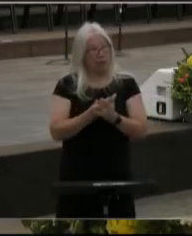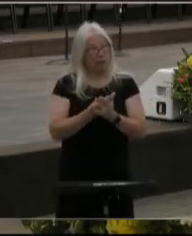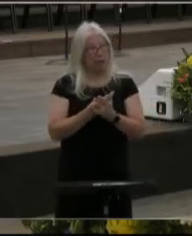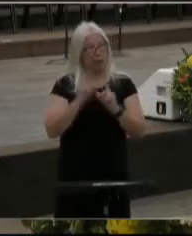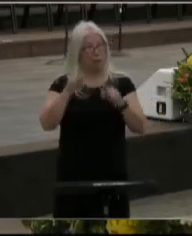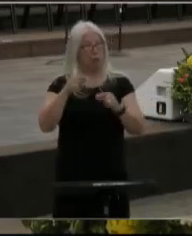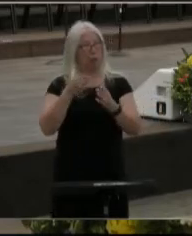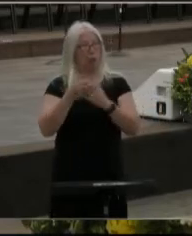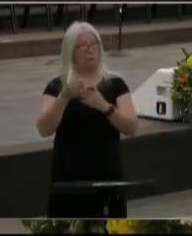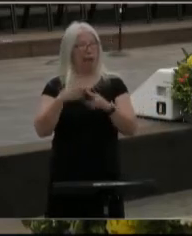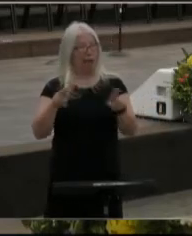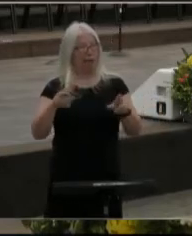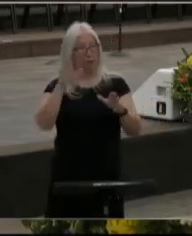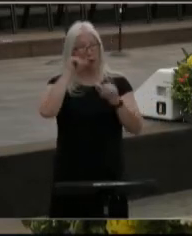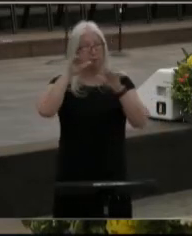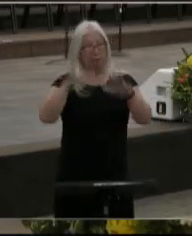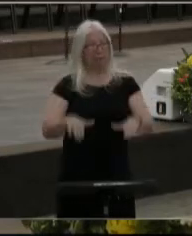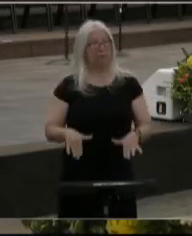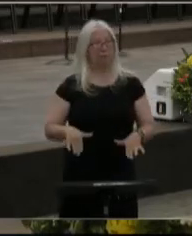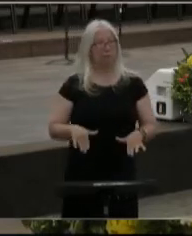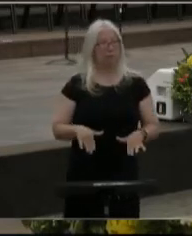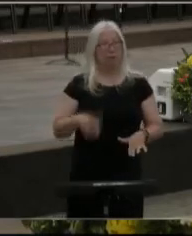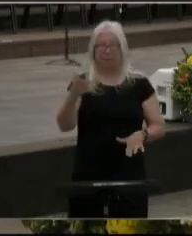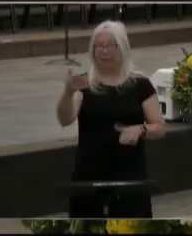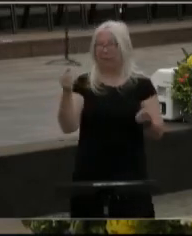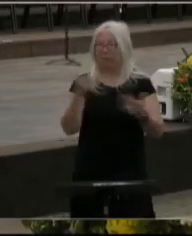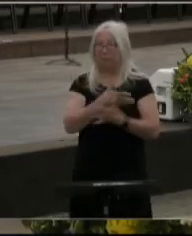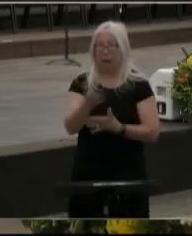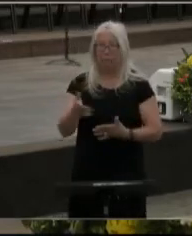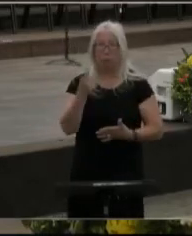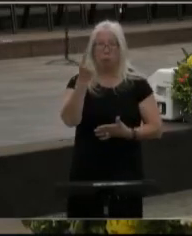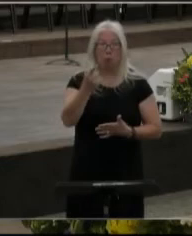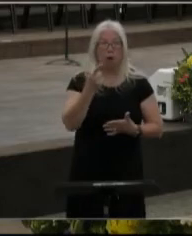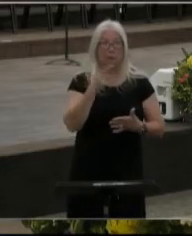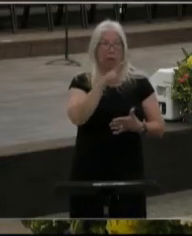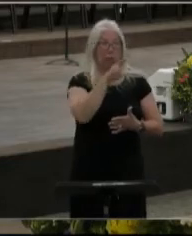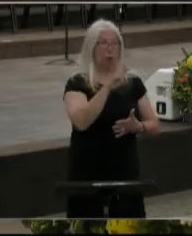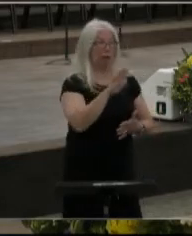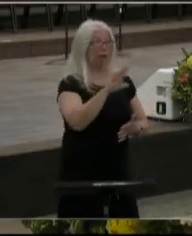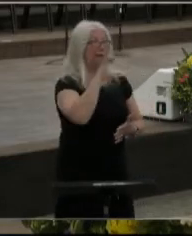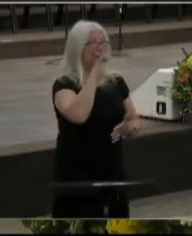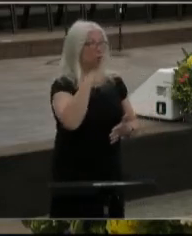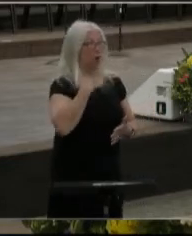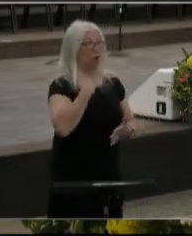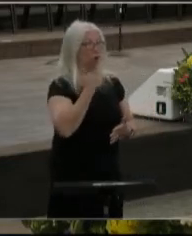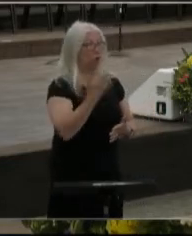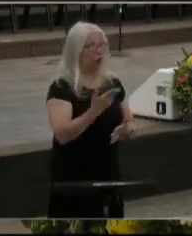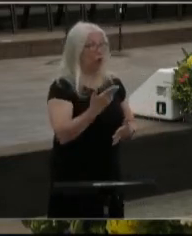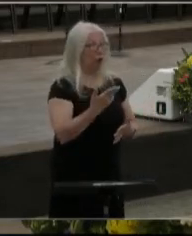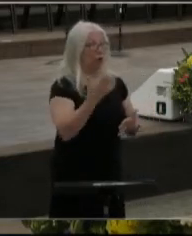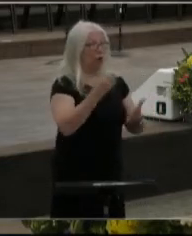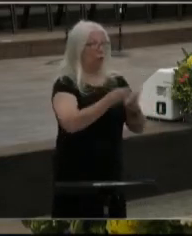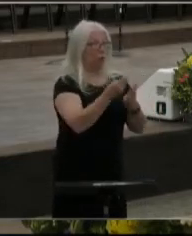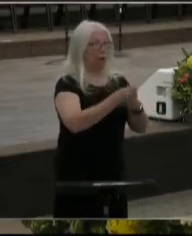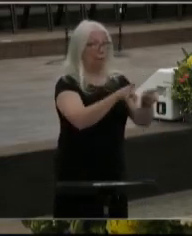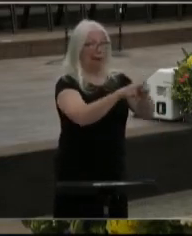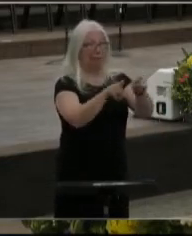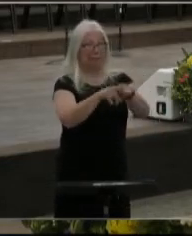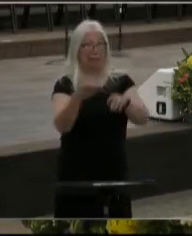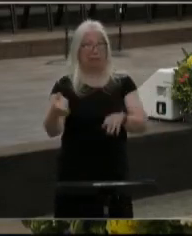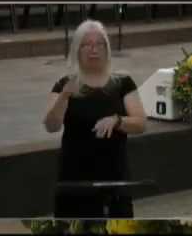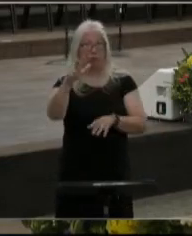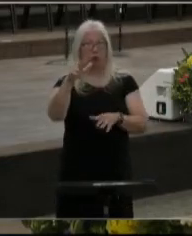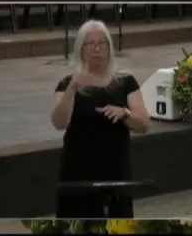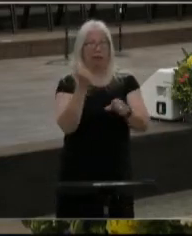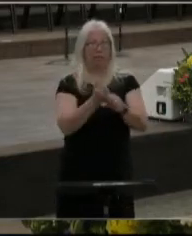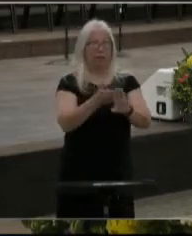they want to go buy eggs. God bless them. It's not them that scares me. It's the ones that are 35 years younger they are that want to buy the same thing